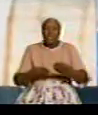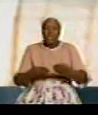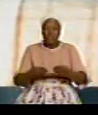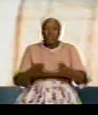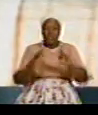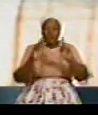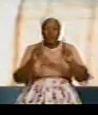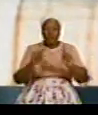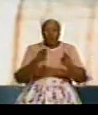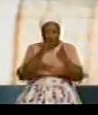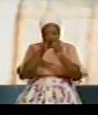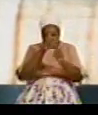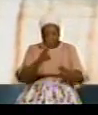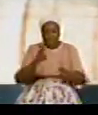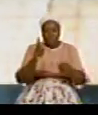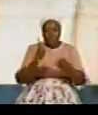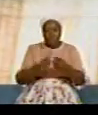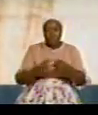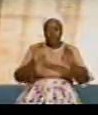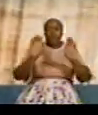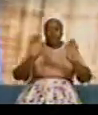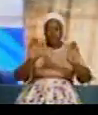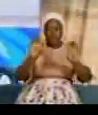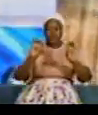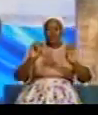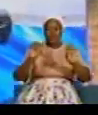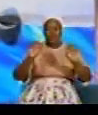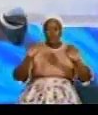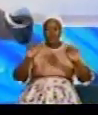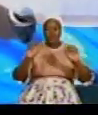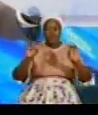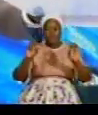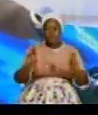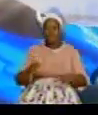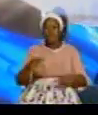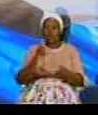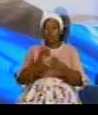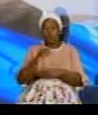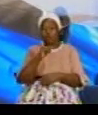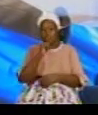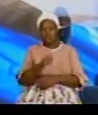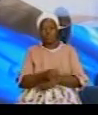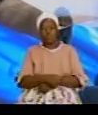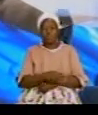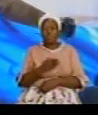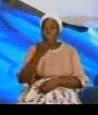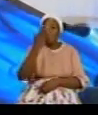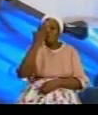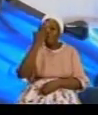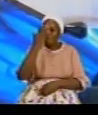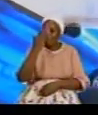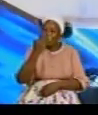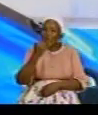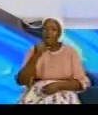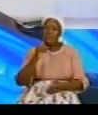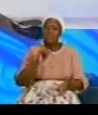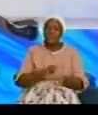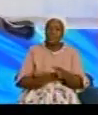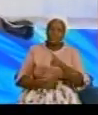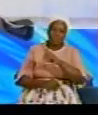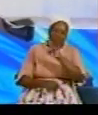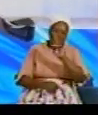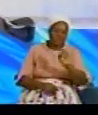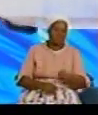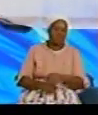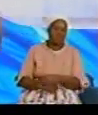tribute to Caesar or not? Why that question? Would it really affect